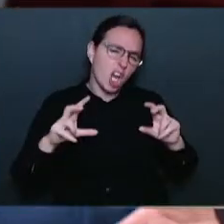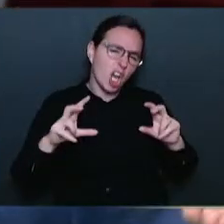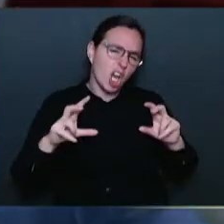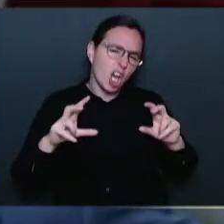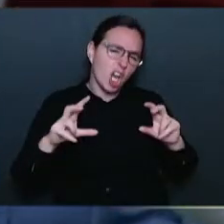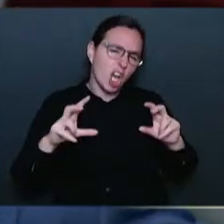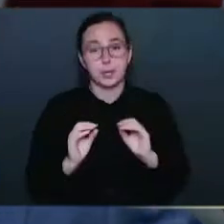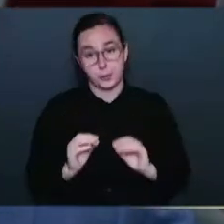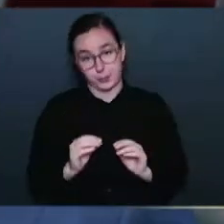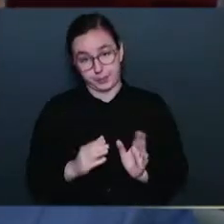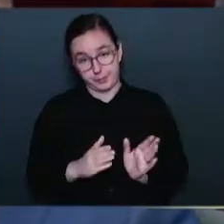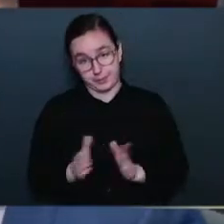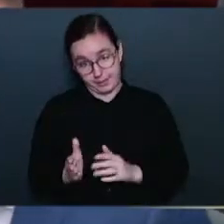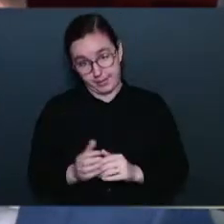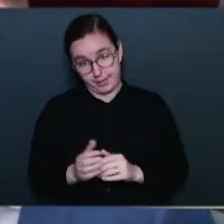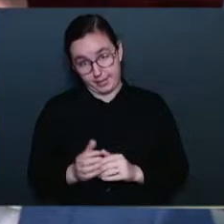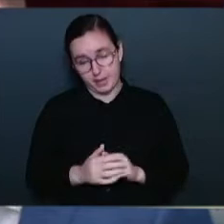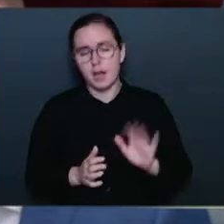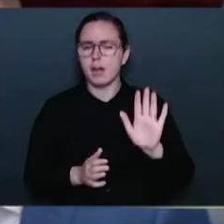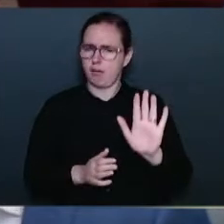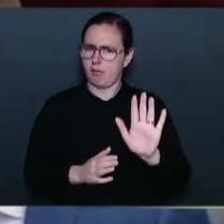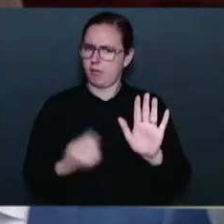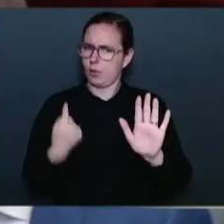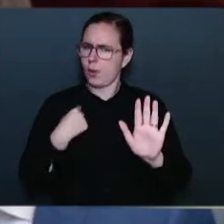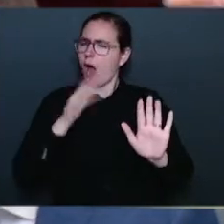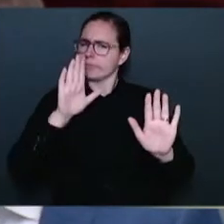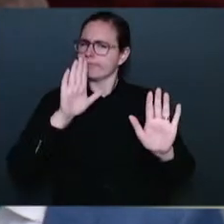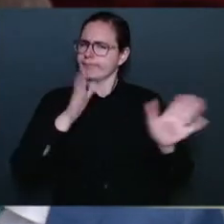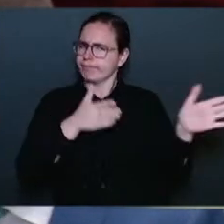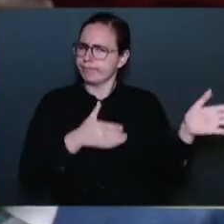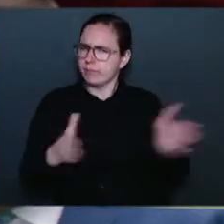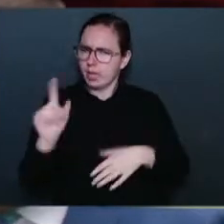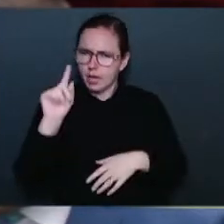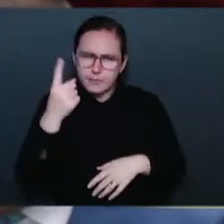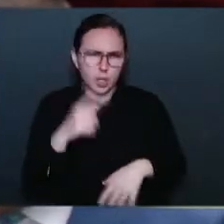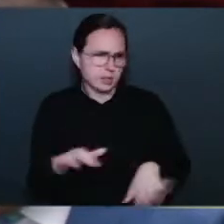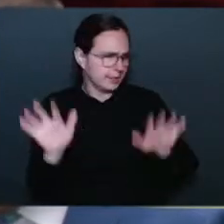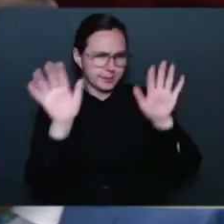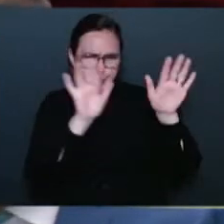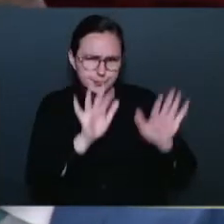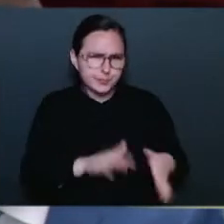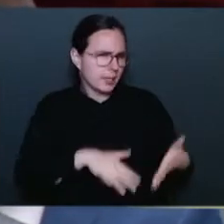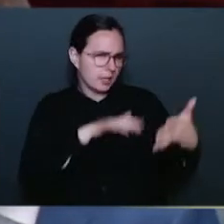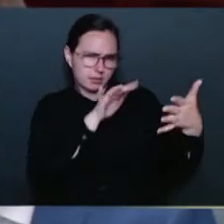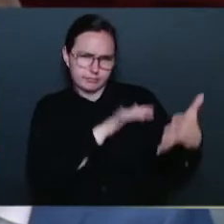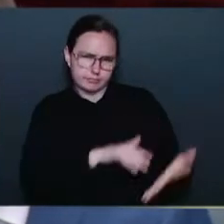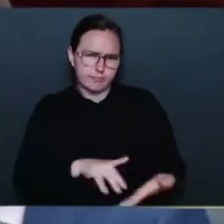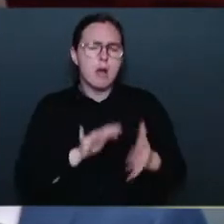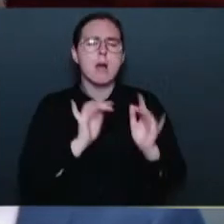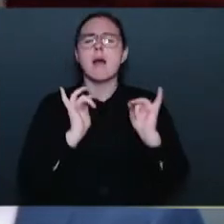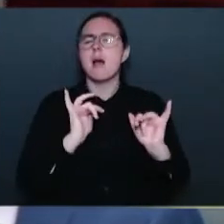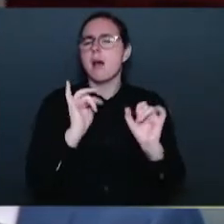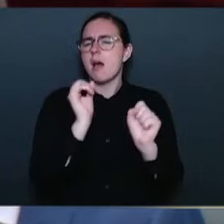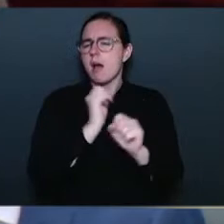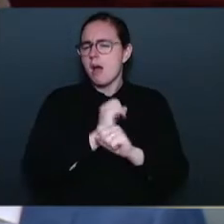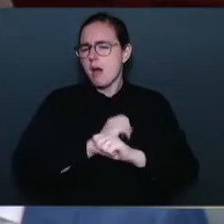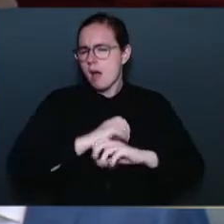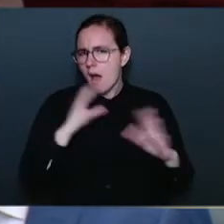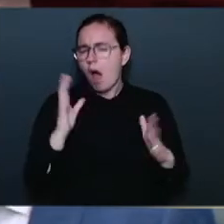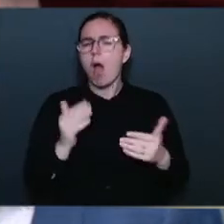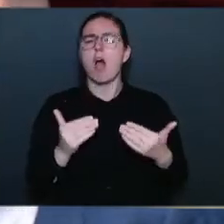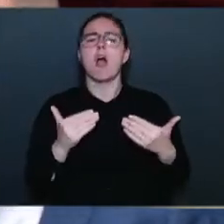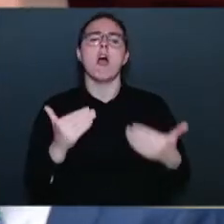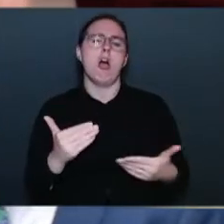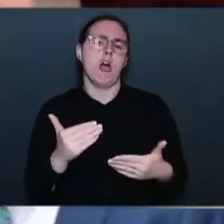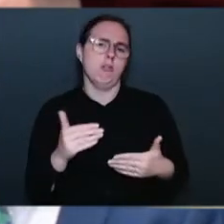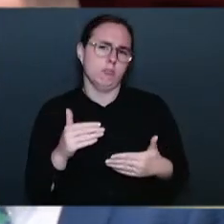solve we'll have to know what we want to treat before we can build that unlike the NDP we're doing the work first to create a functional plan so we know